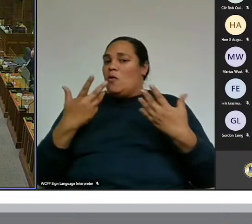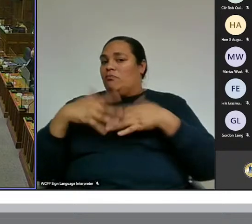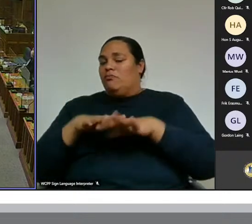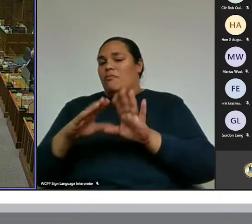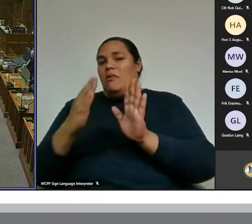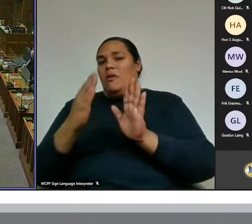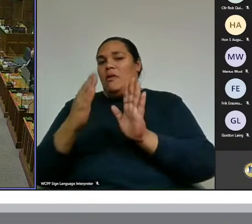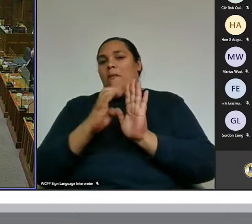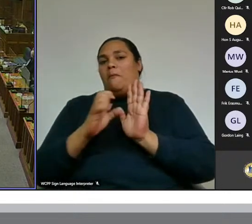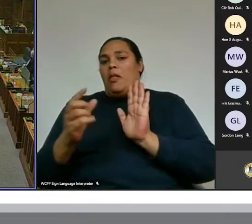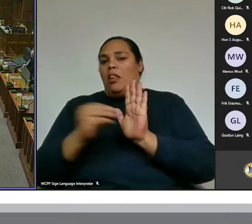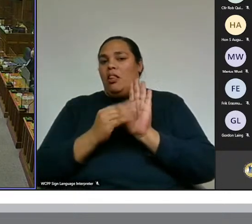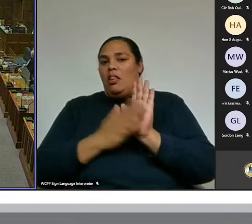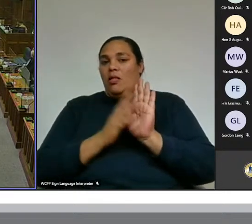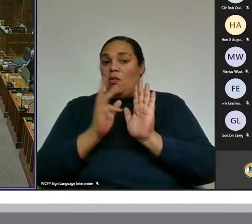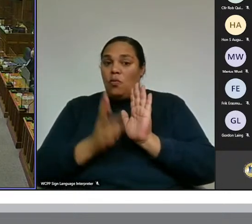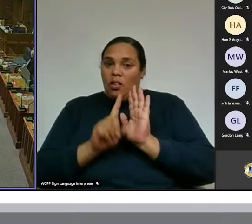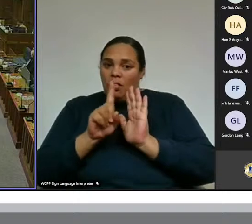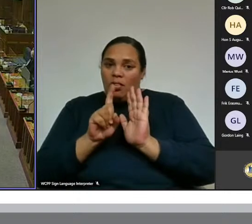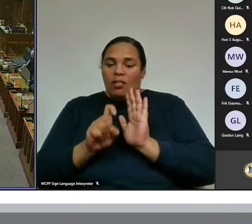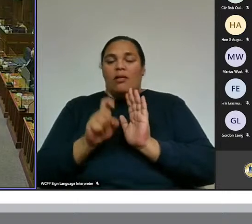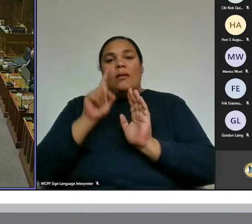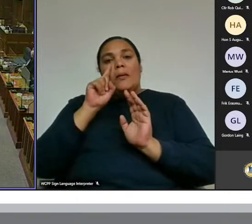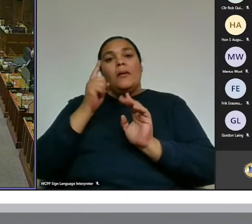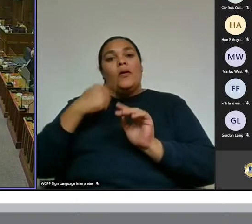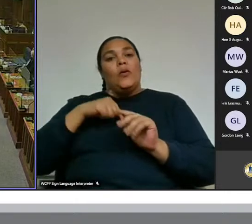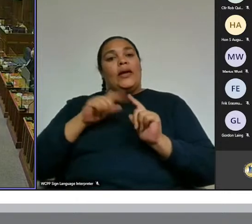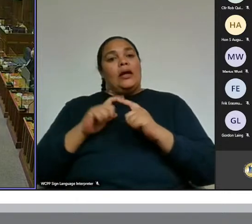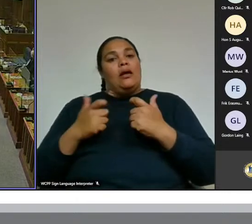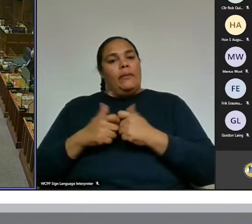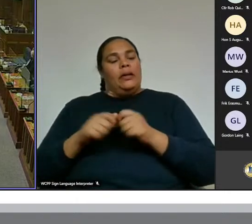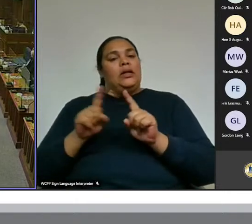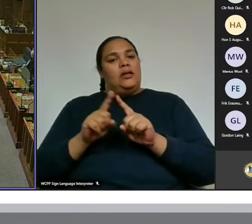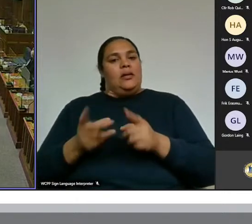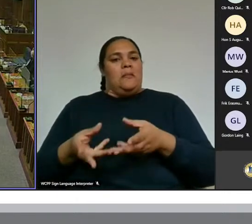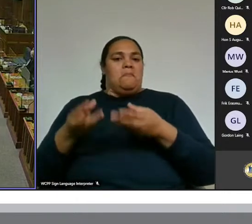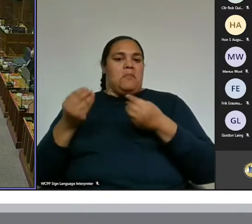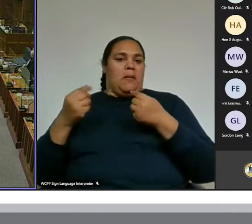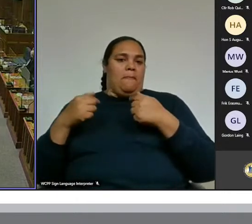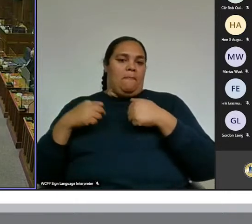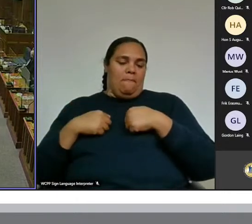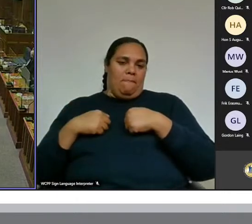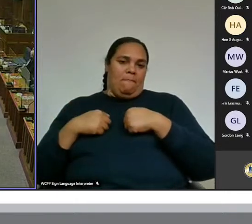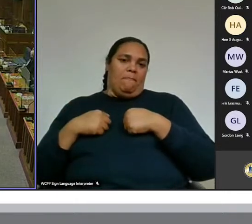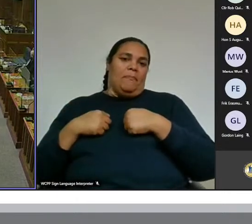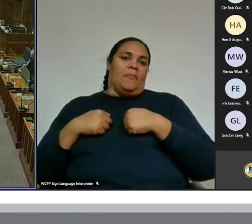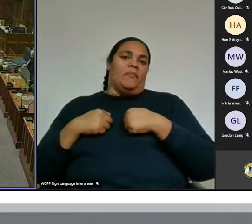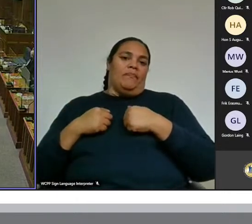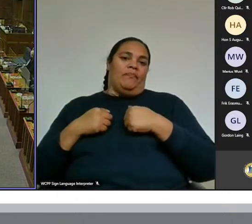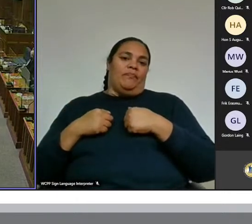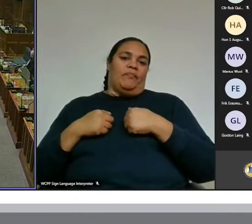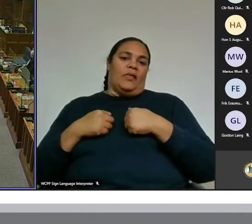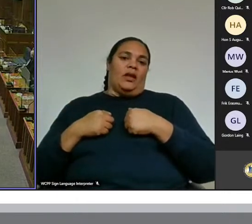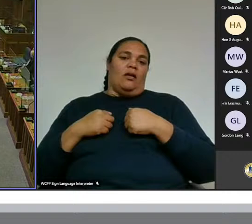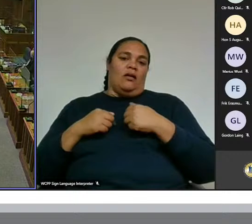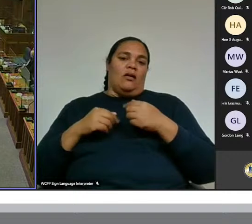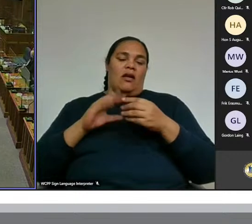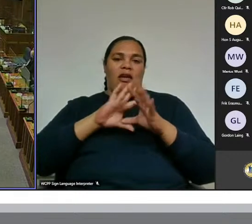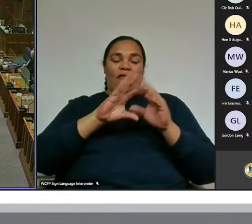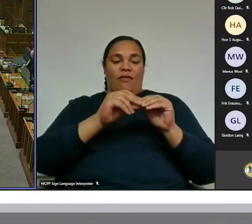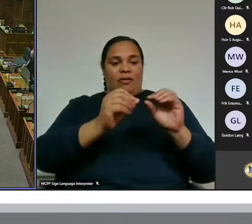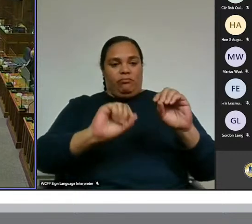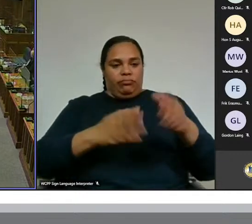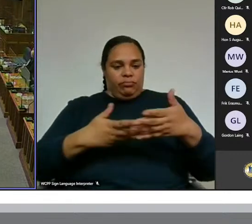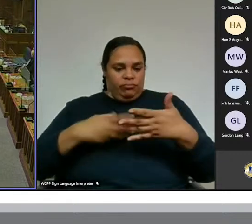bill. And then we, as a committee, will also get a matrix of all the